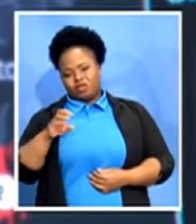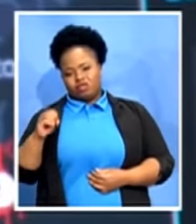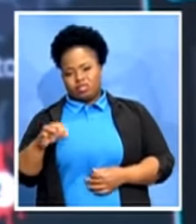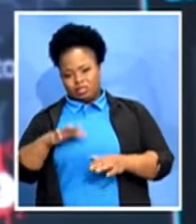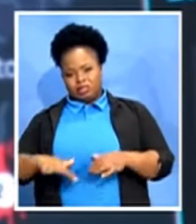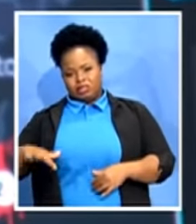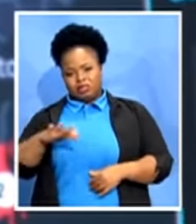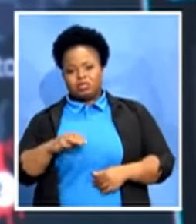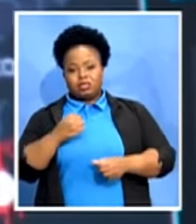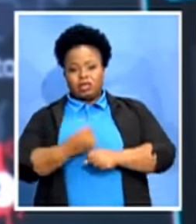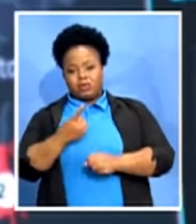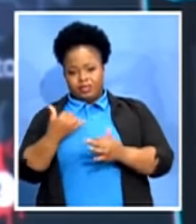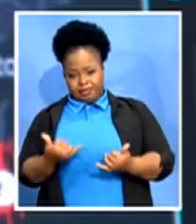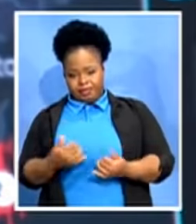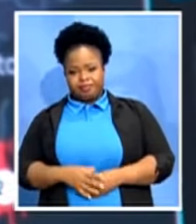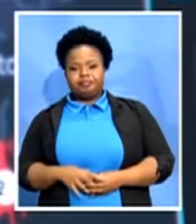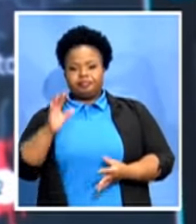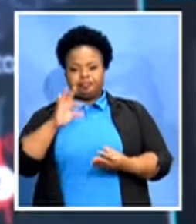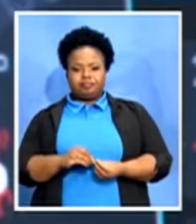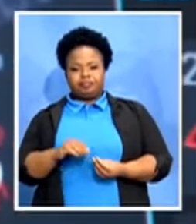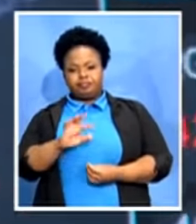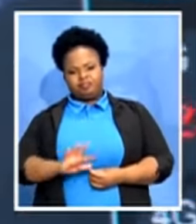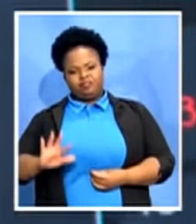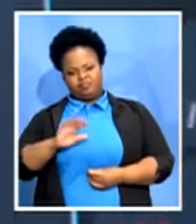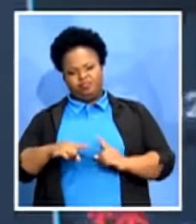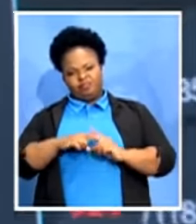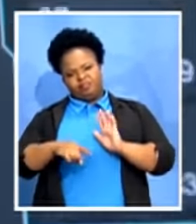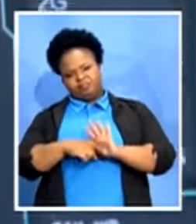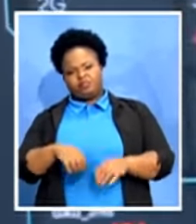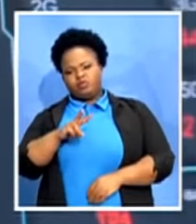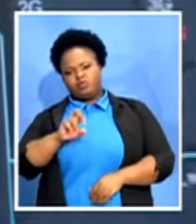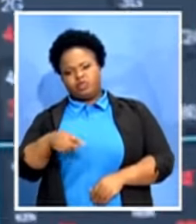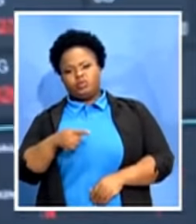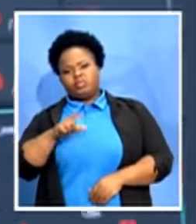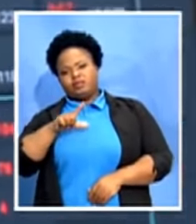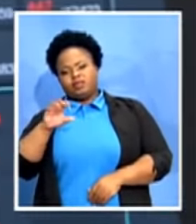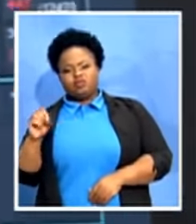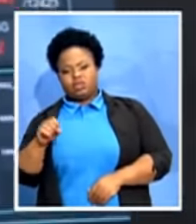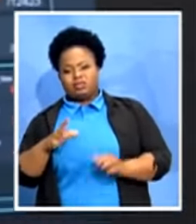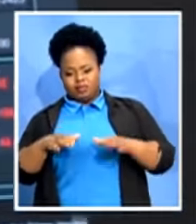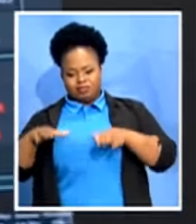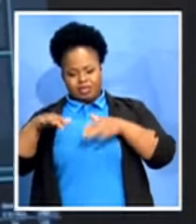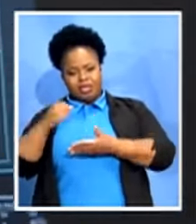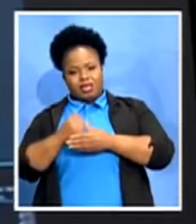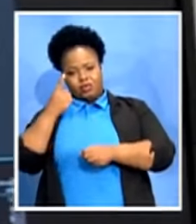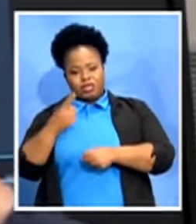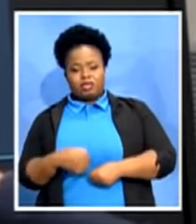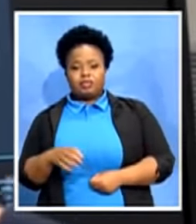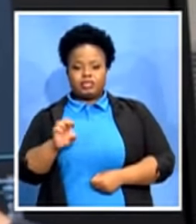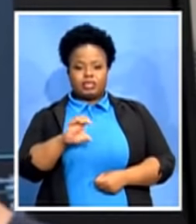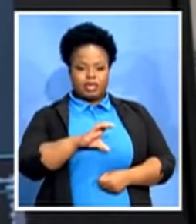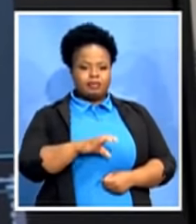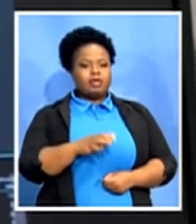total infrastructure plus minus 2,700 base stations in Gauteng. Eastern Cape, we got about 1,200 base